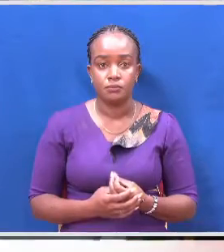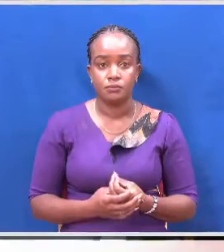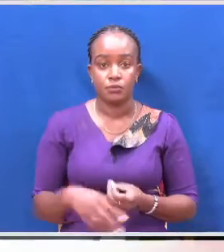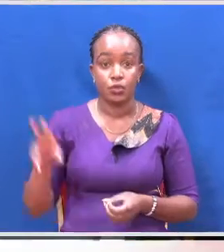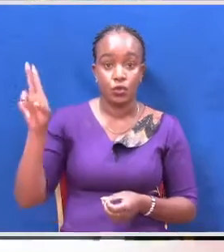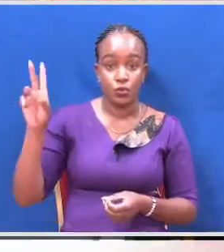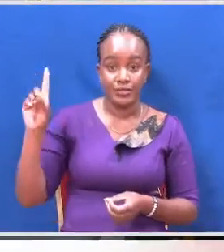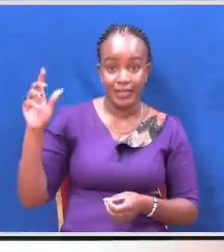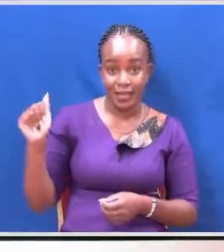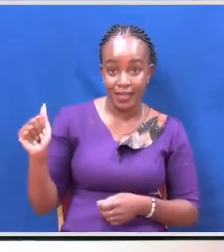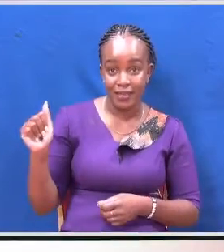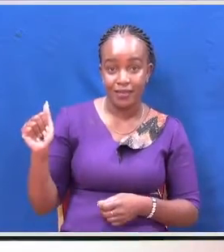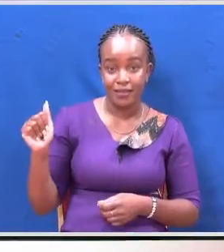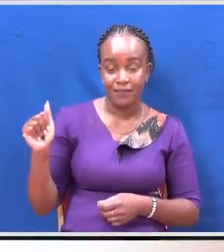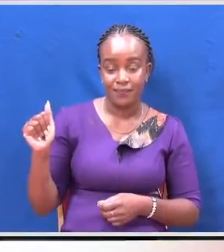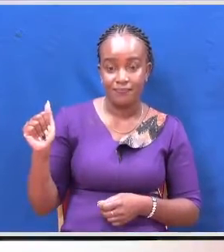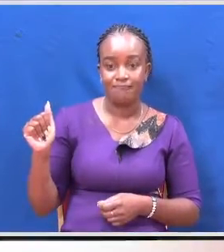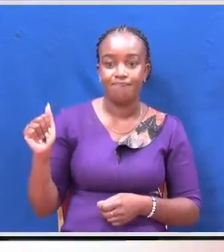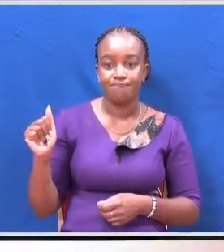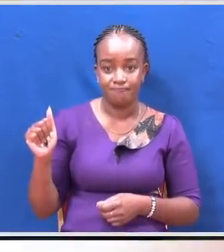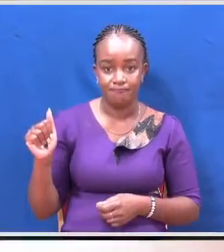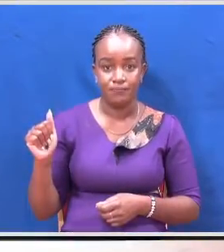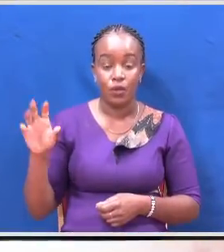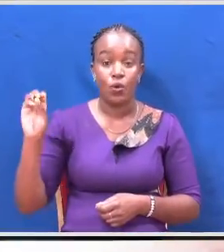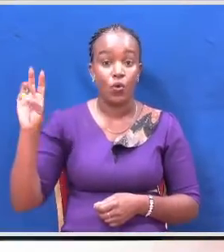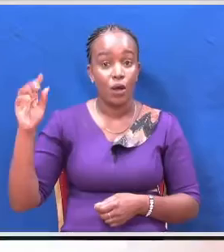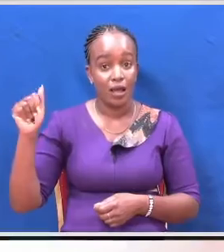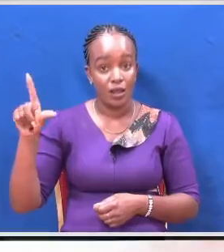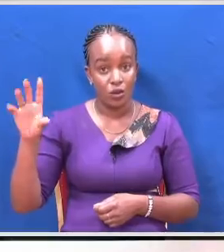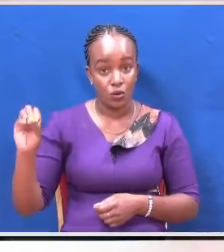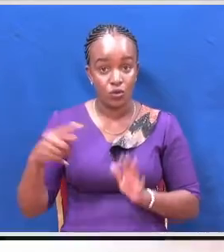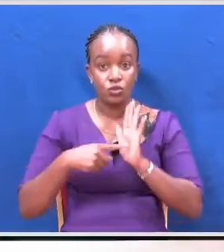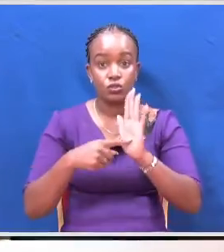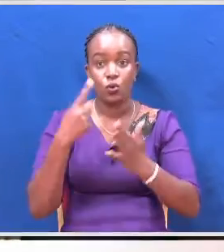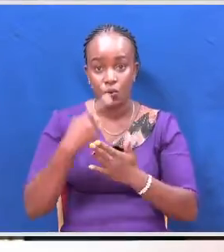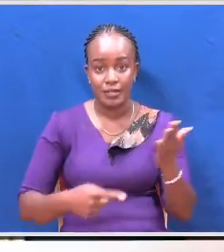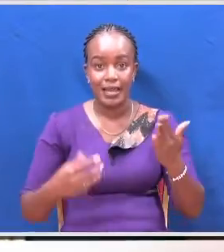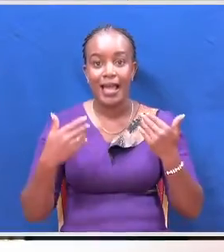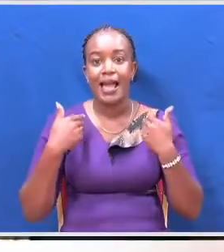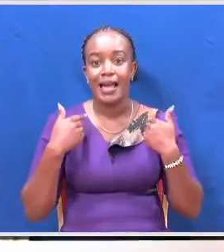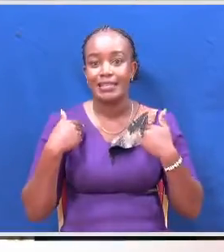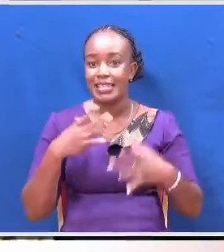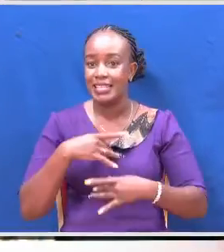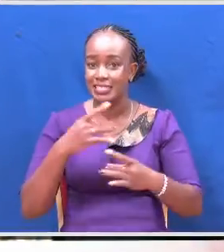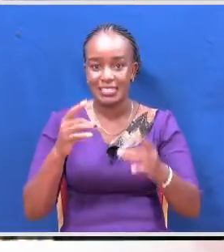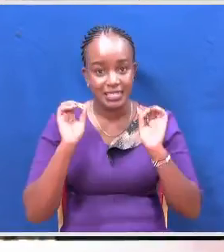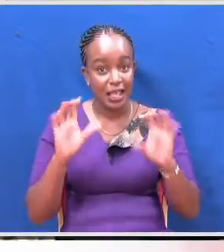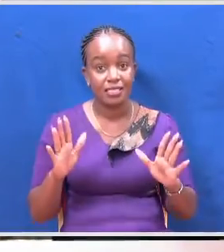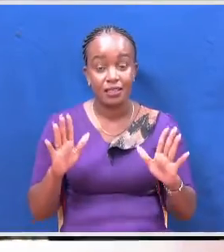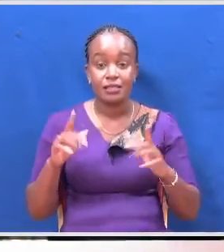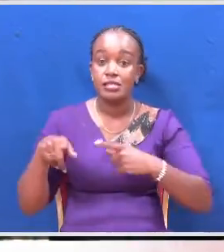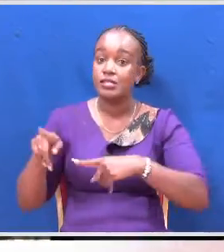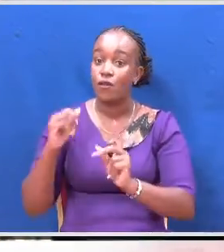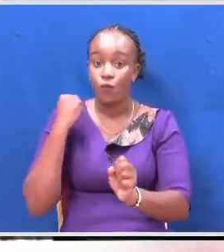UDA. Mr. Owalo, as soon as that he has an interest in this thing, instead of working with the people